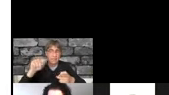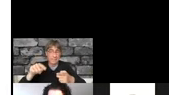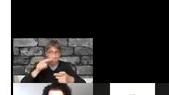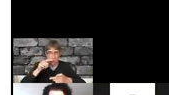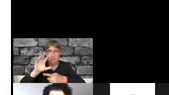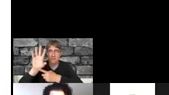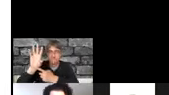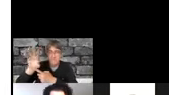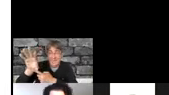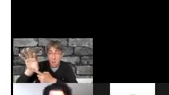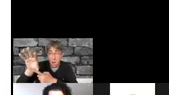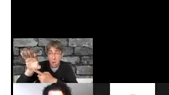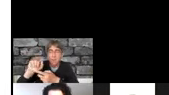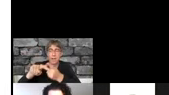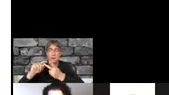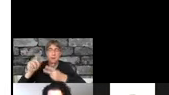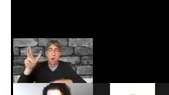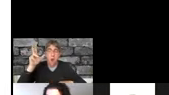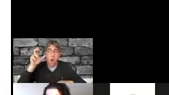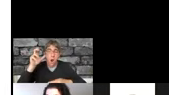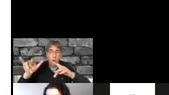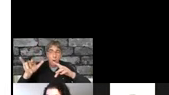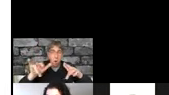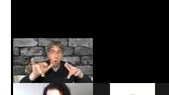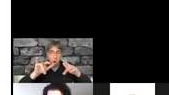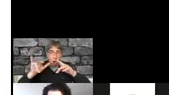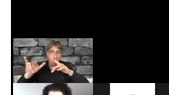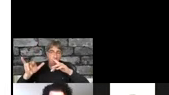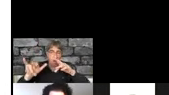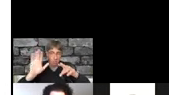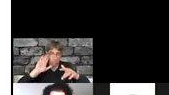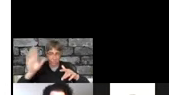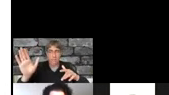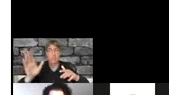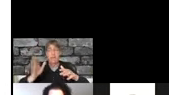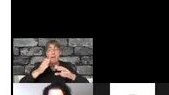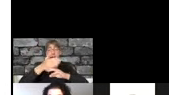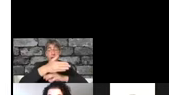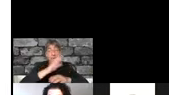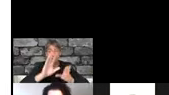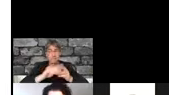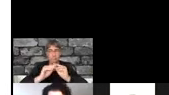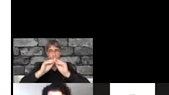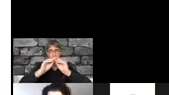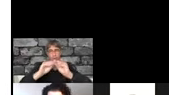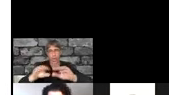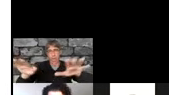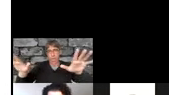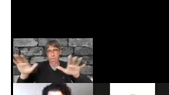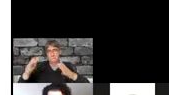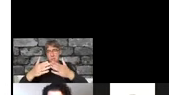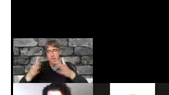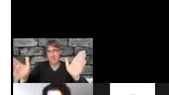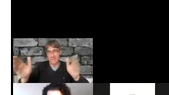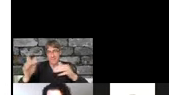visually recorded and will be made publicly available following the meeting. Before we get started, I would like